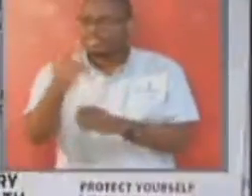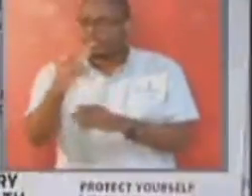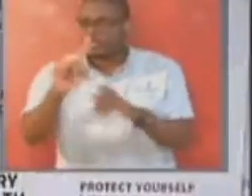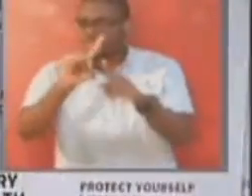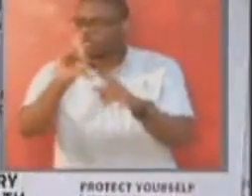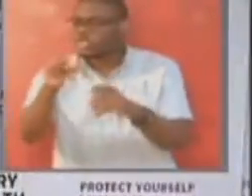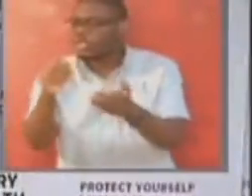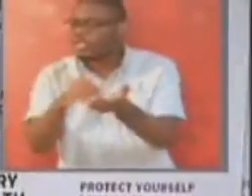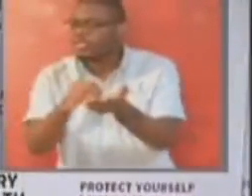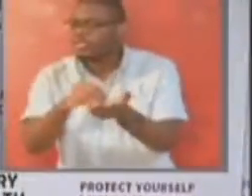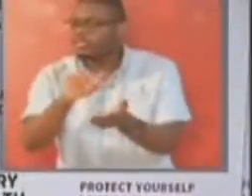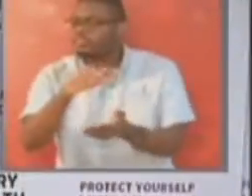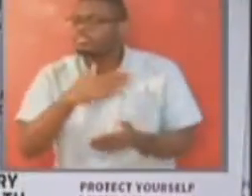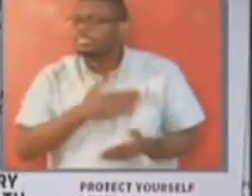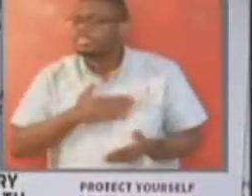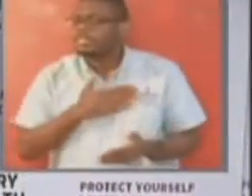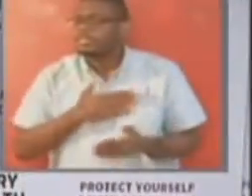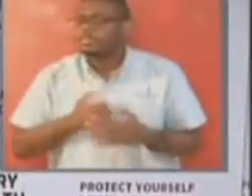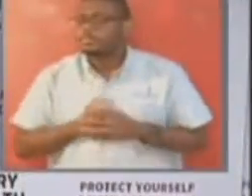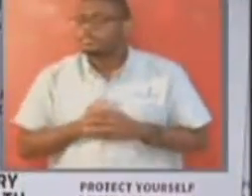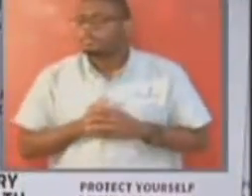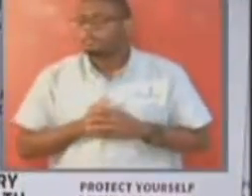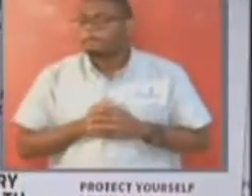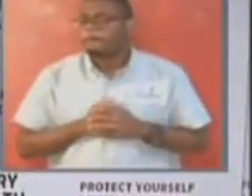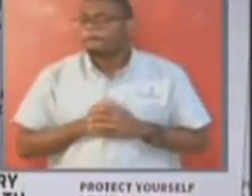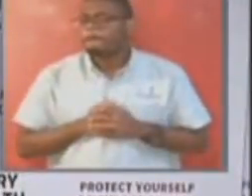Just run over your second question quickly.